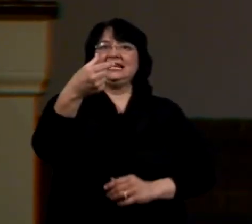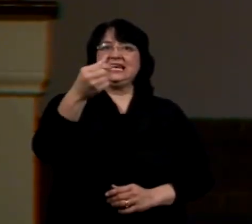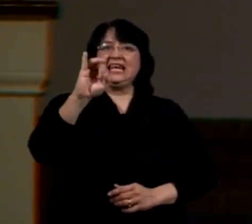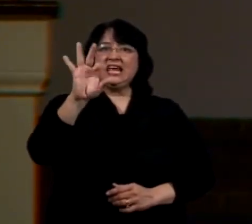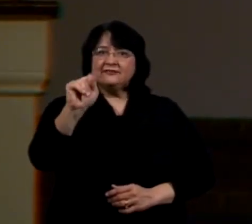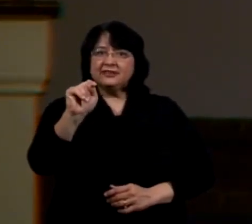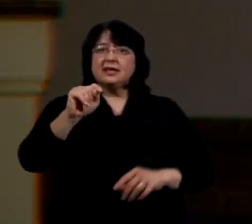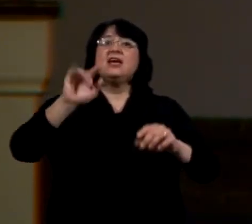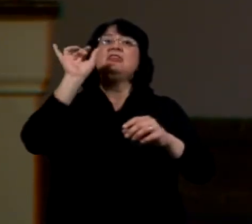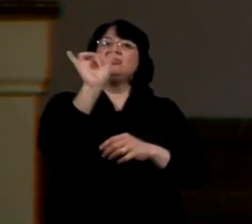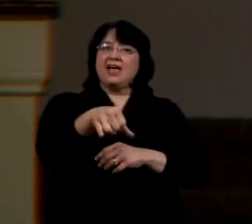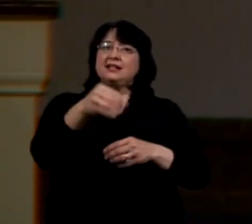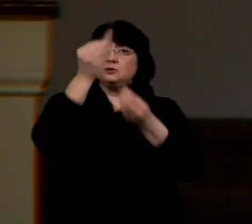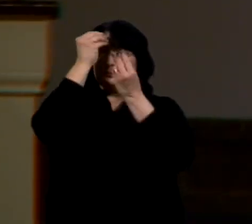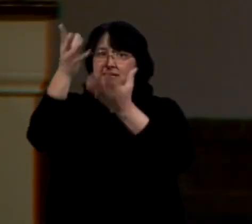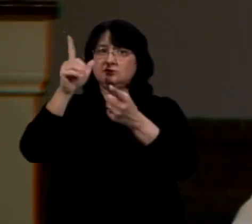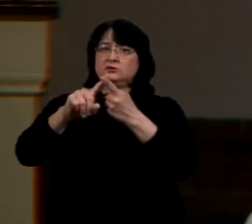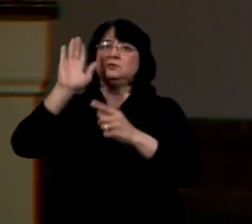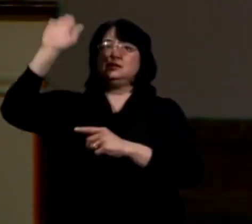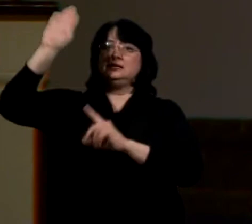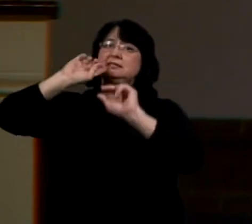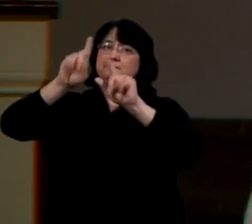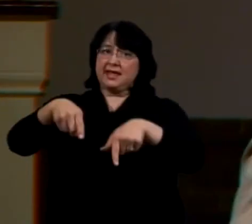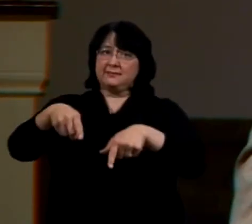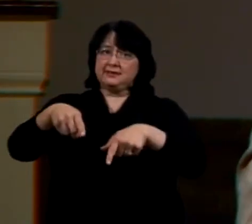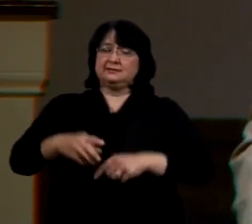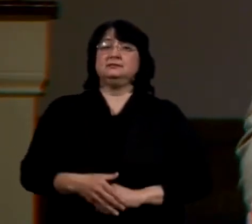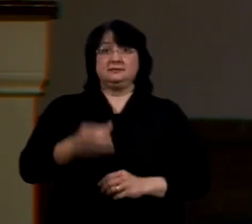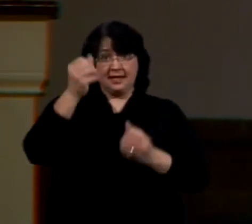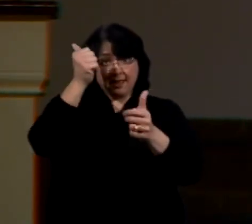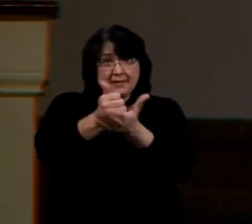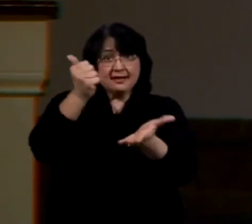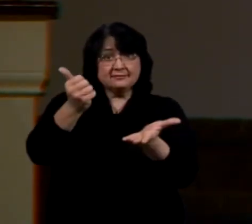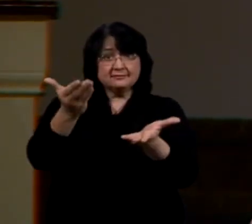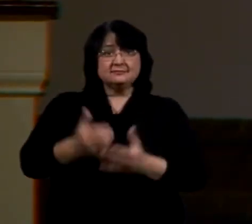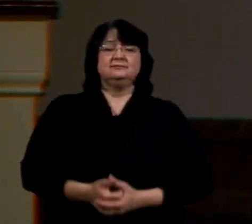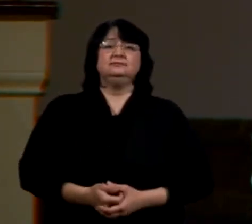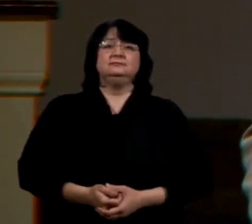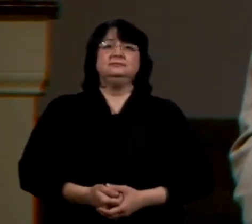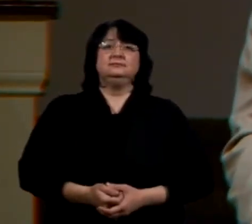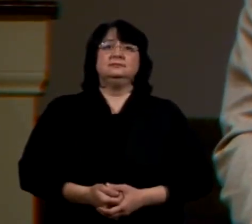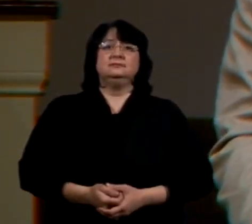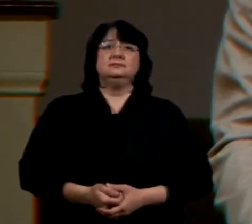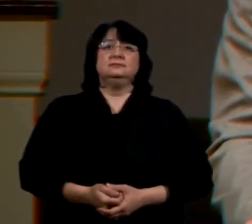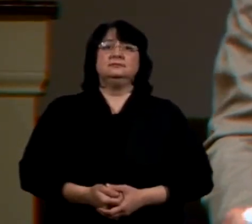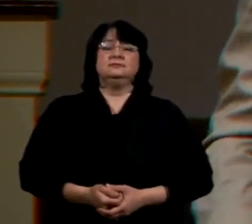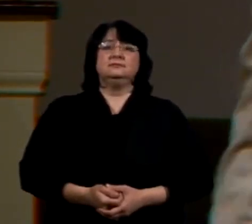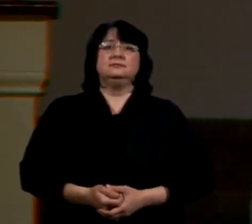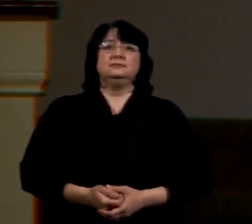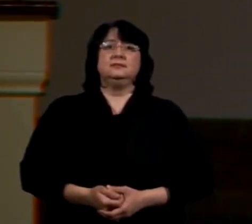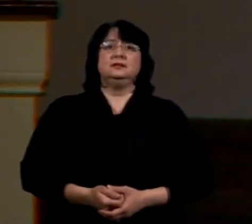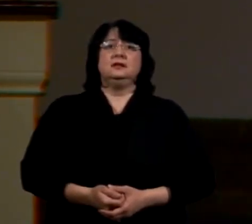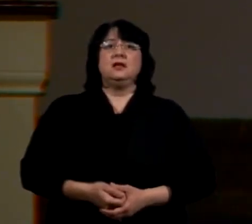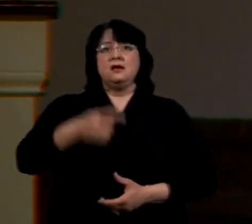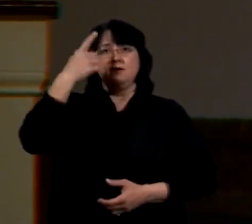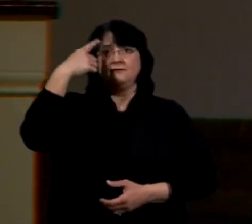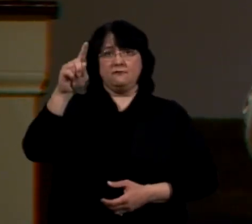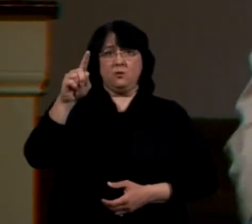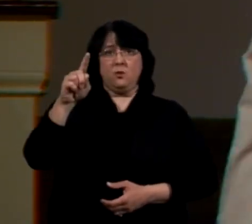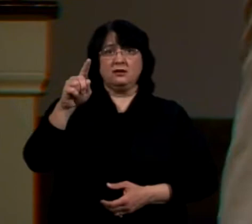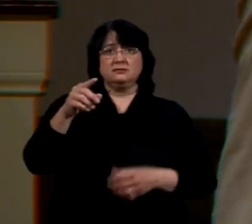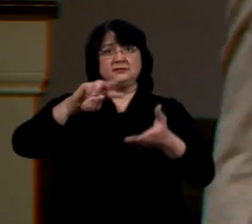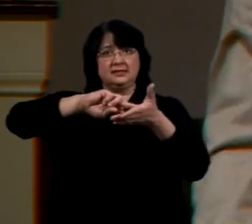is obedience to a commandment. Amen? So, for sake